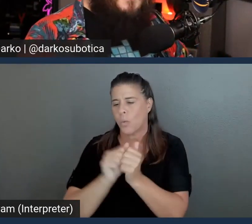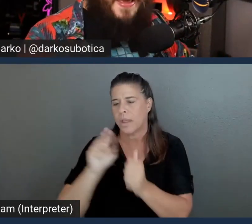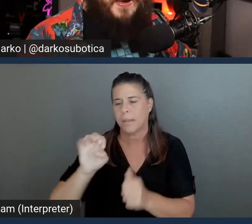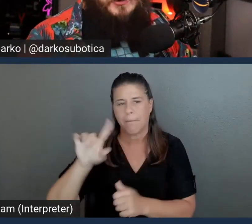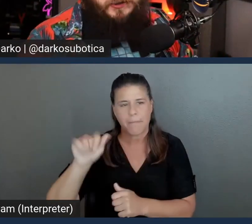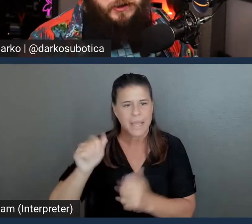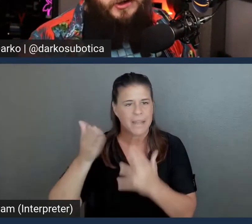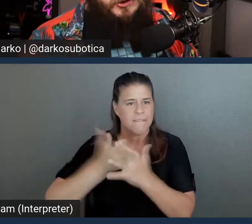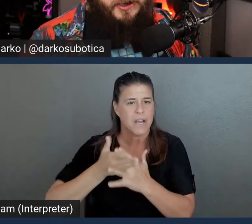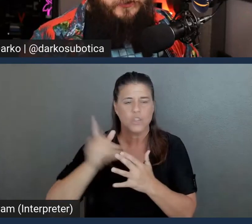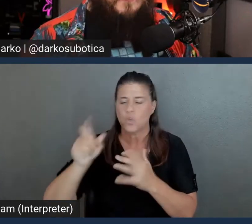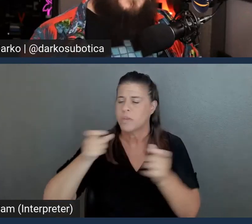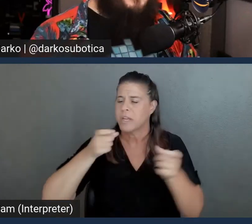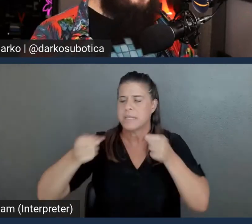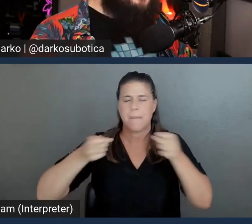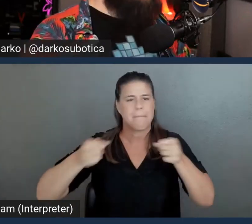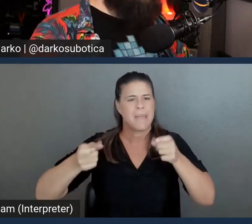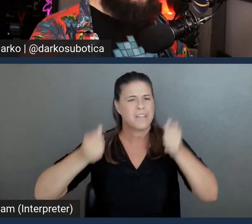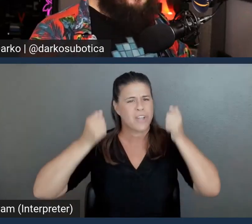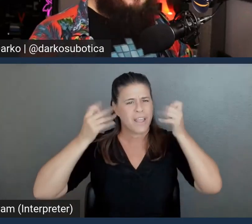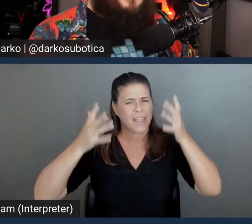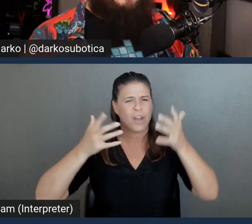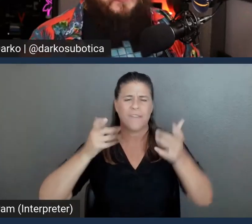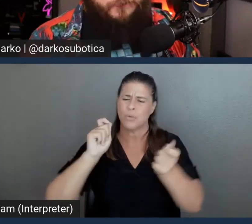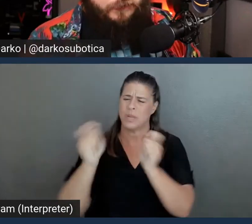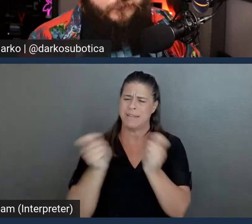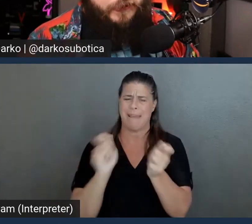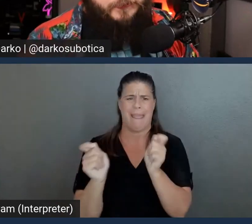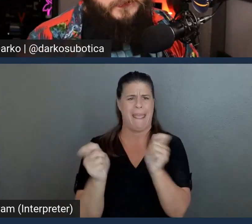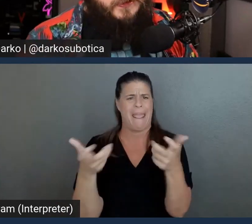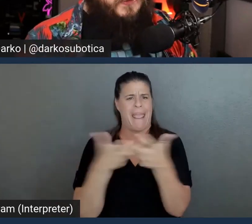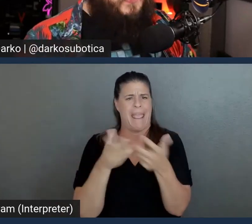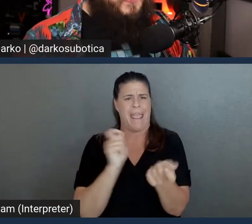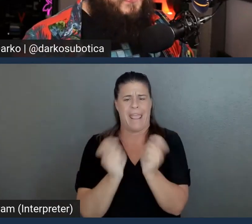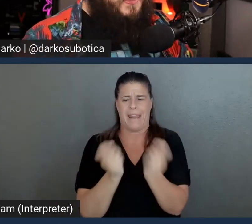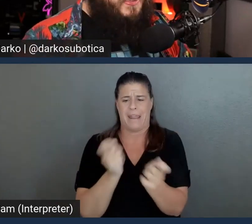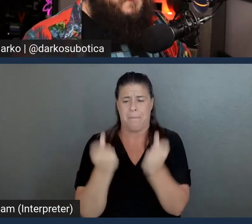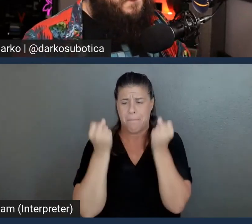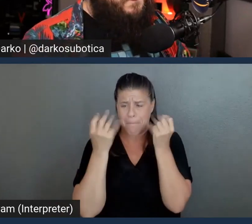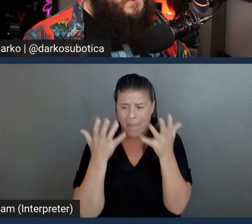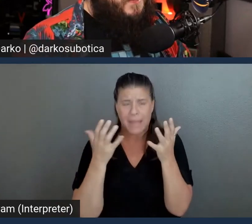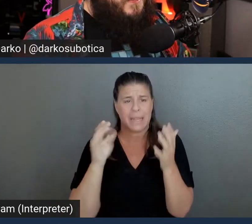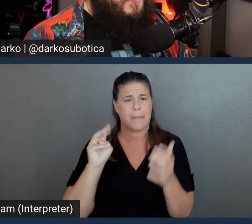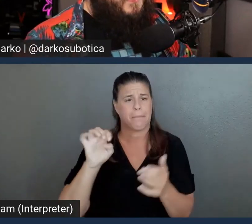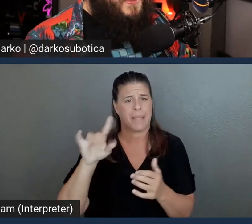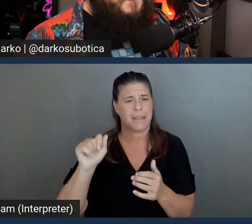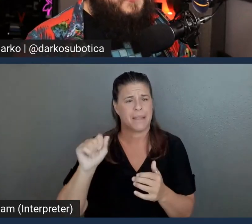to manage a large library, if you need to edit a large library of video files, Amazon